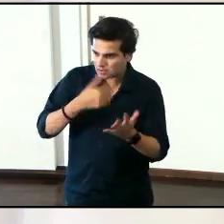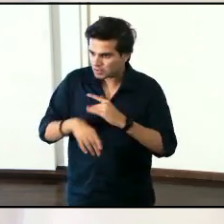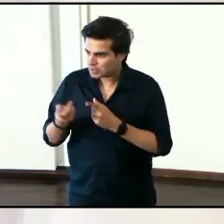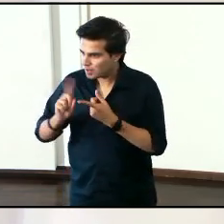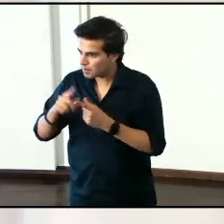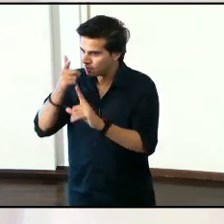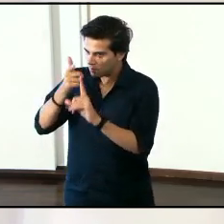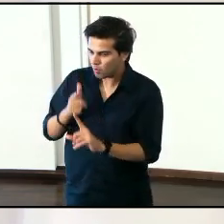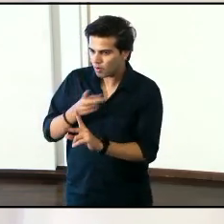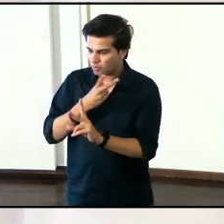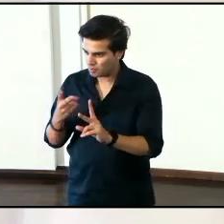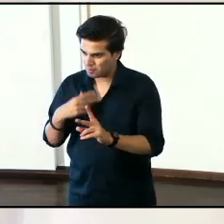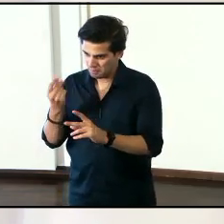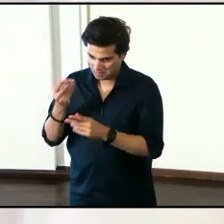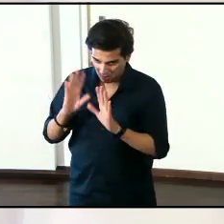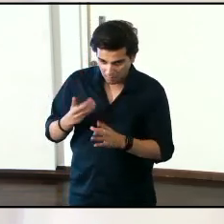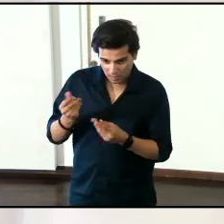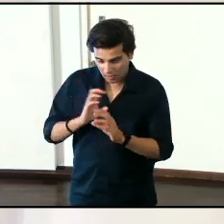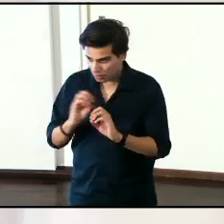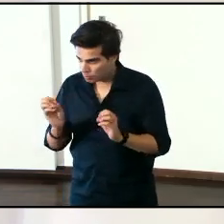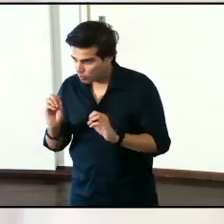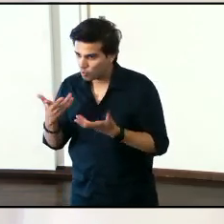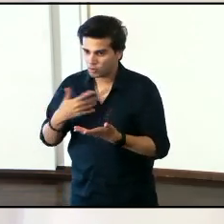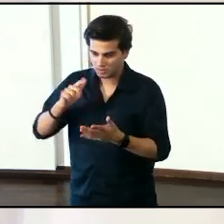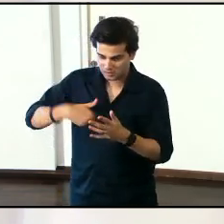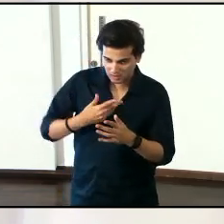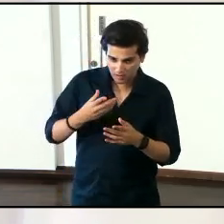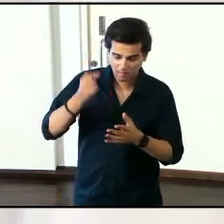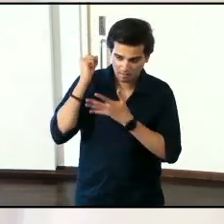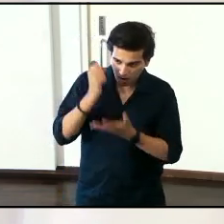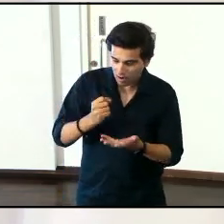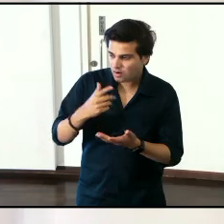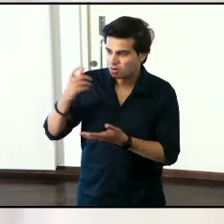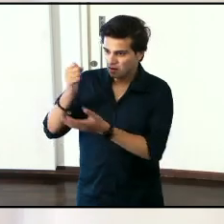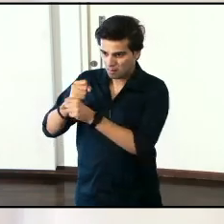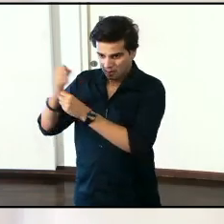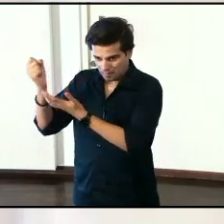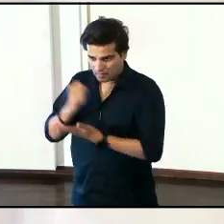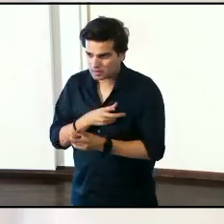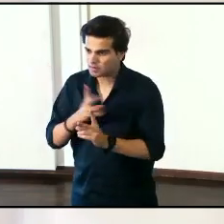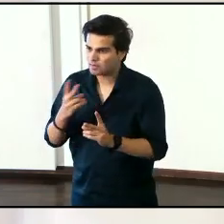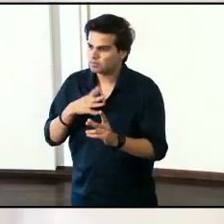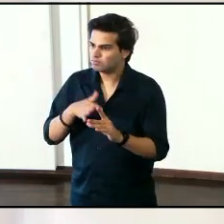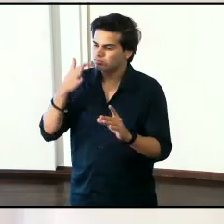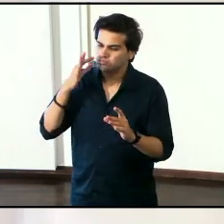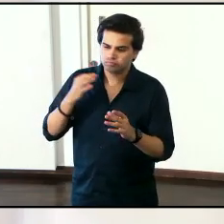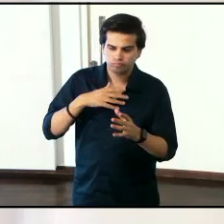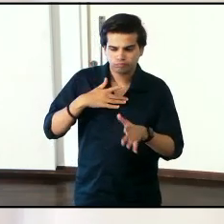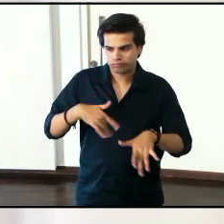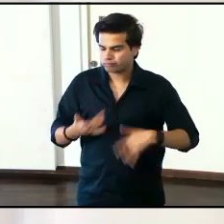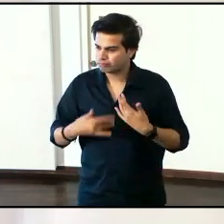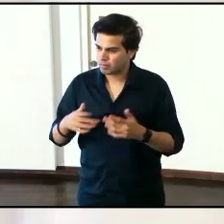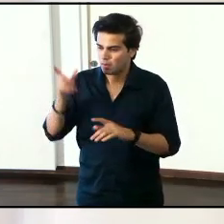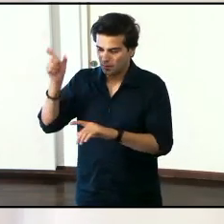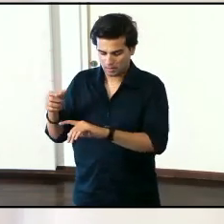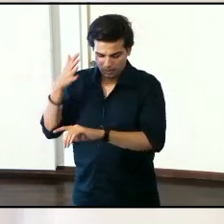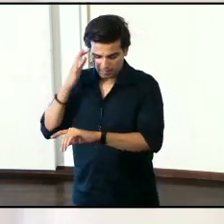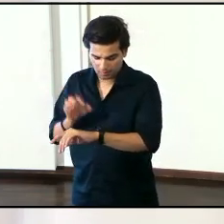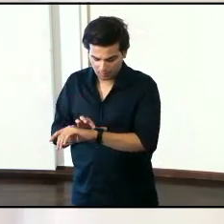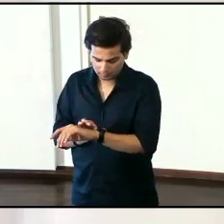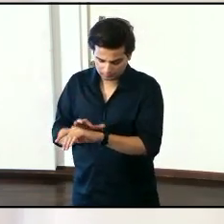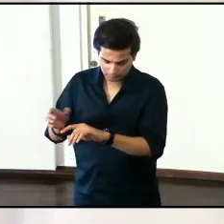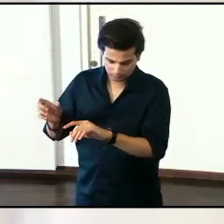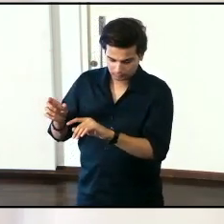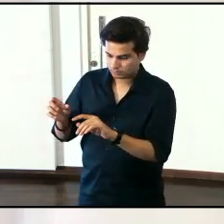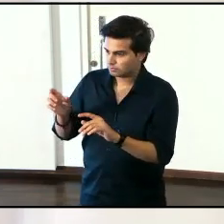held, whether they had money or whether they were self-funded, they always were. And sometimes one must also remember that there was a lot of, in